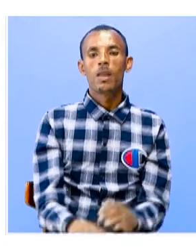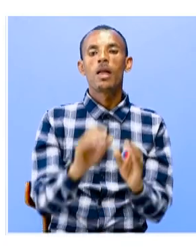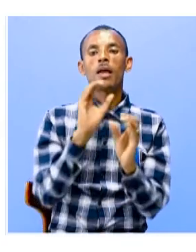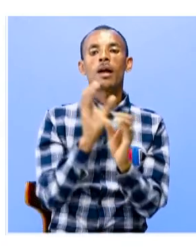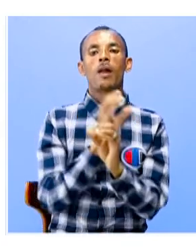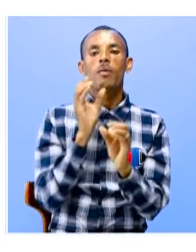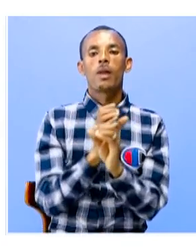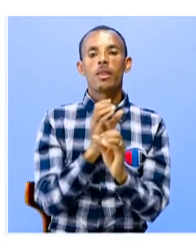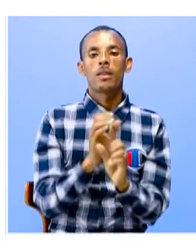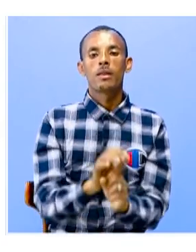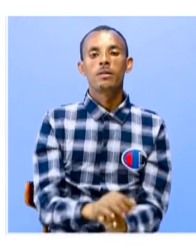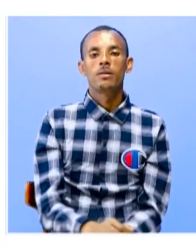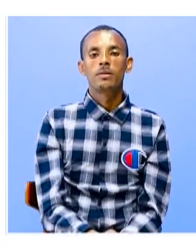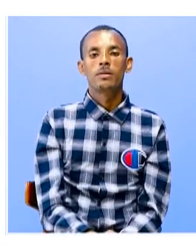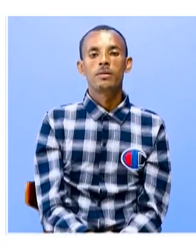calculate